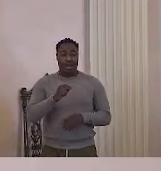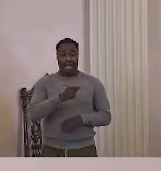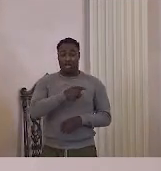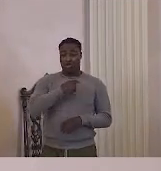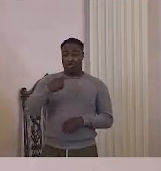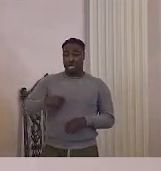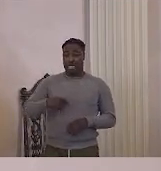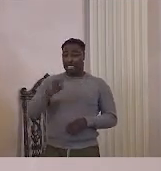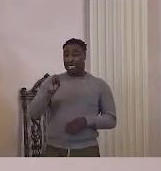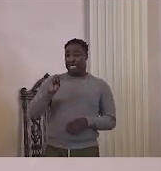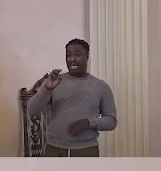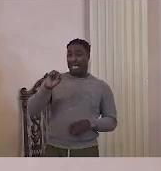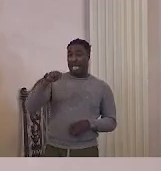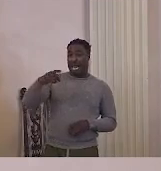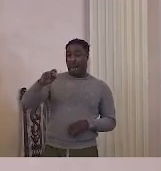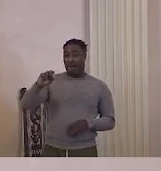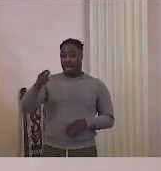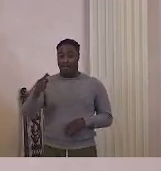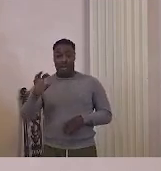life energies.